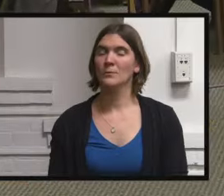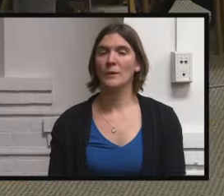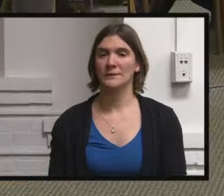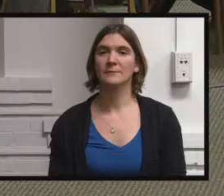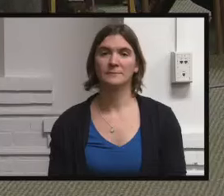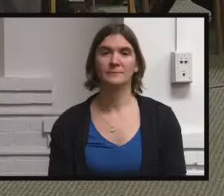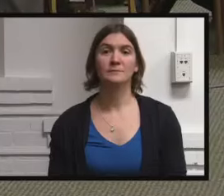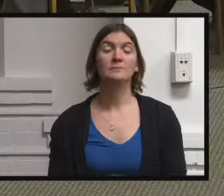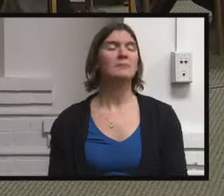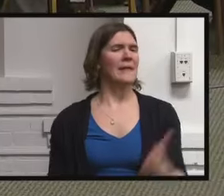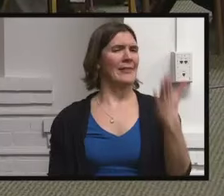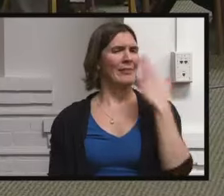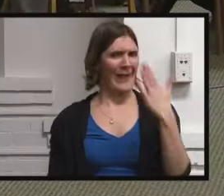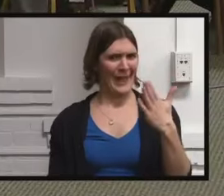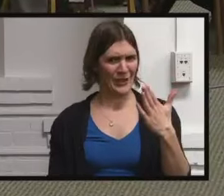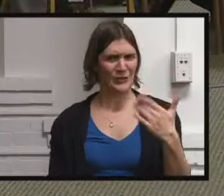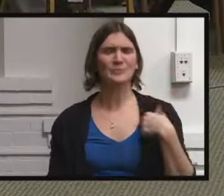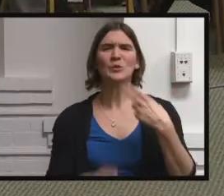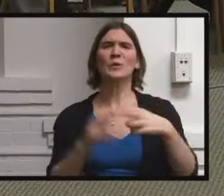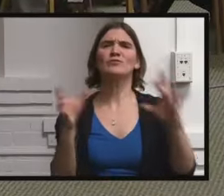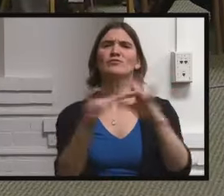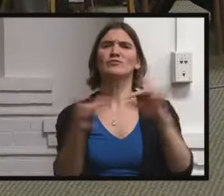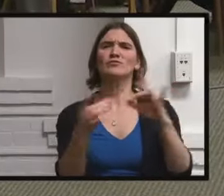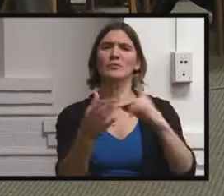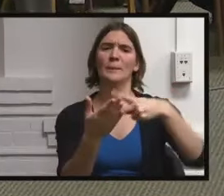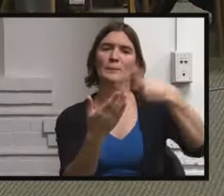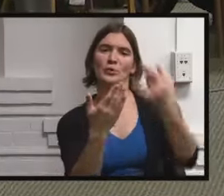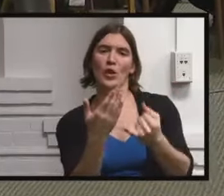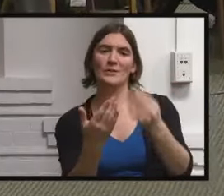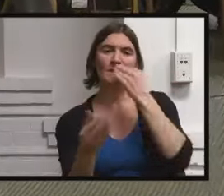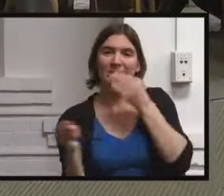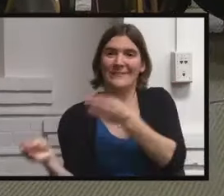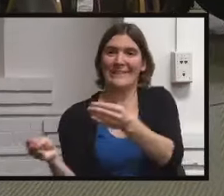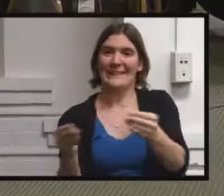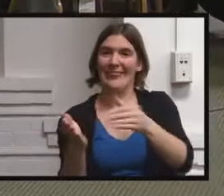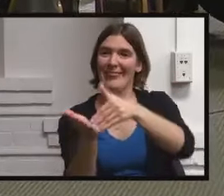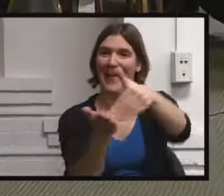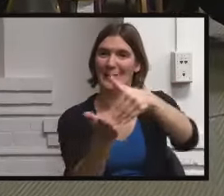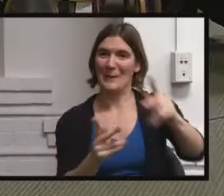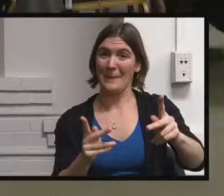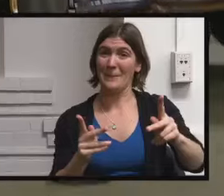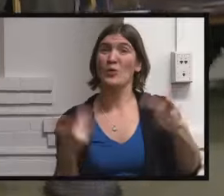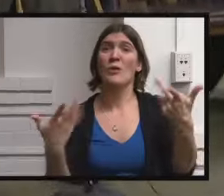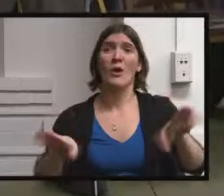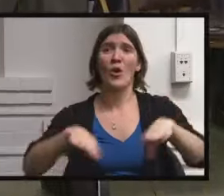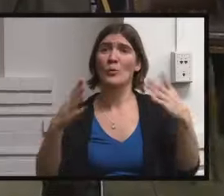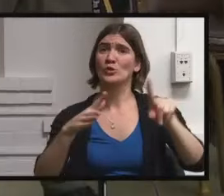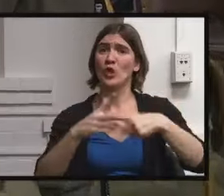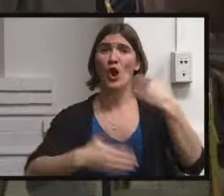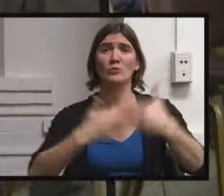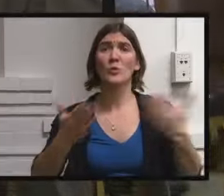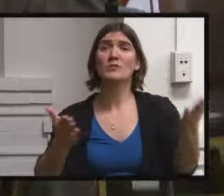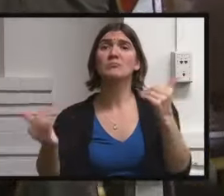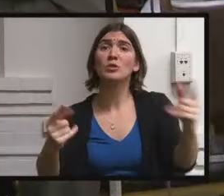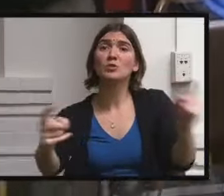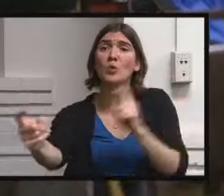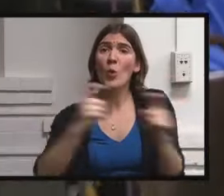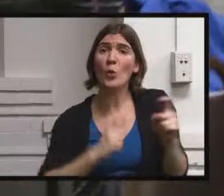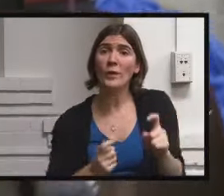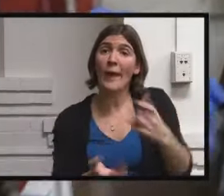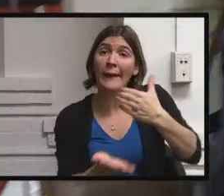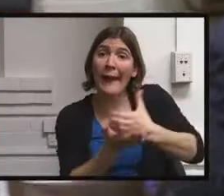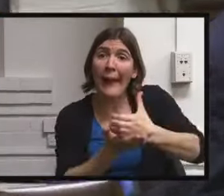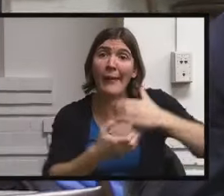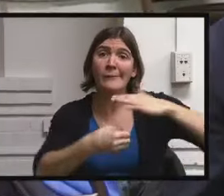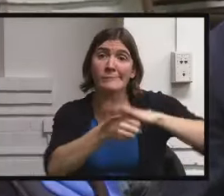Thank you, Mr. Chairman. Just a quick note about Project Feed the Thousands. The campaign is underway. Both non-perishable food items,